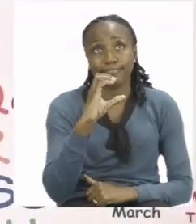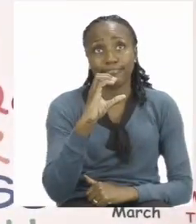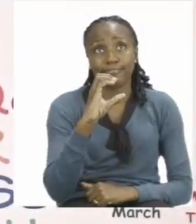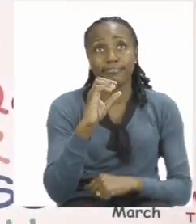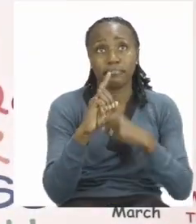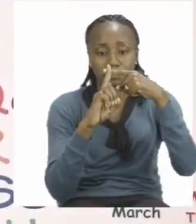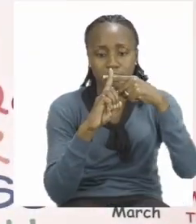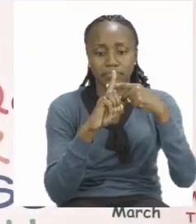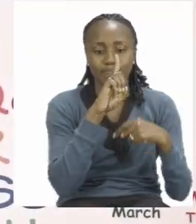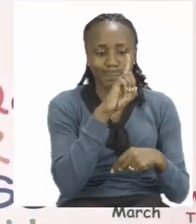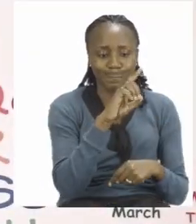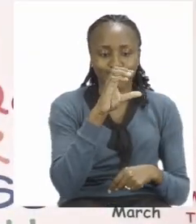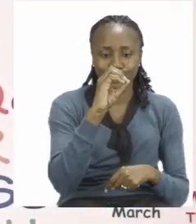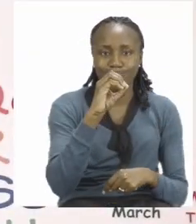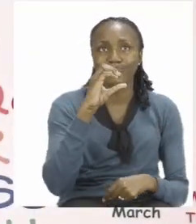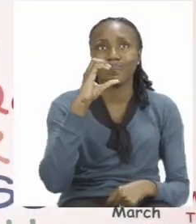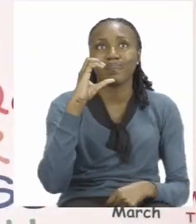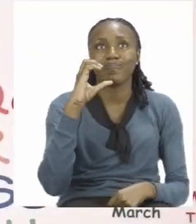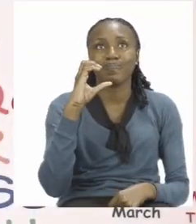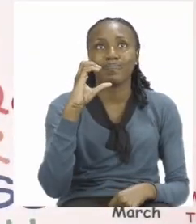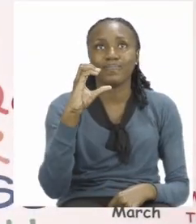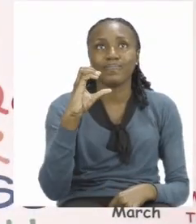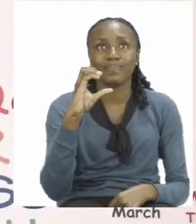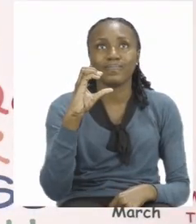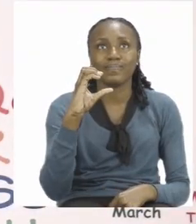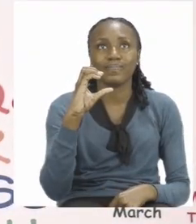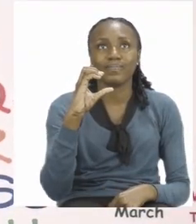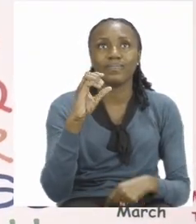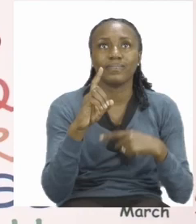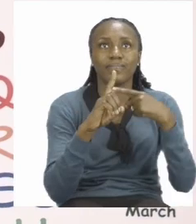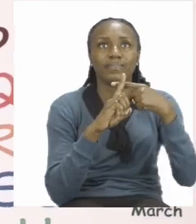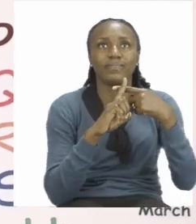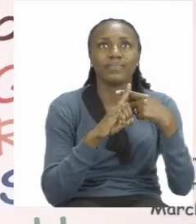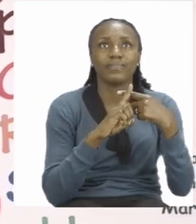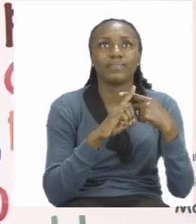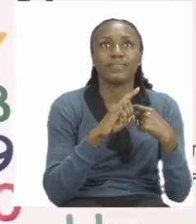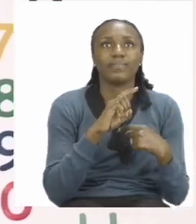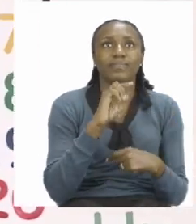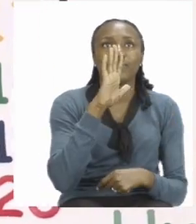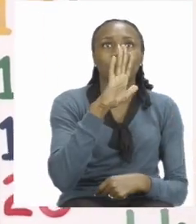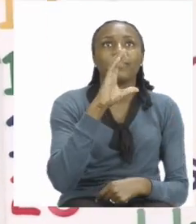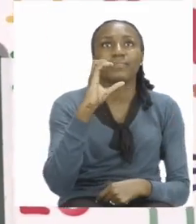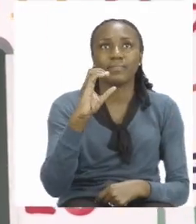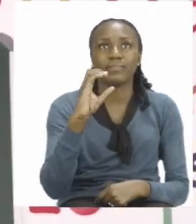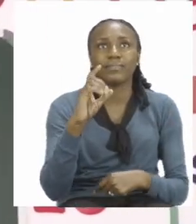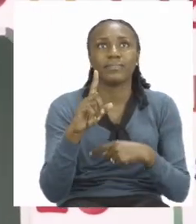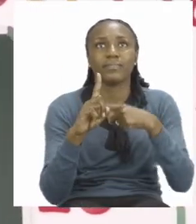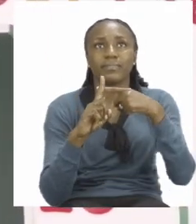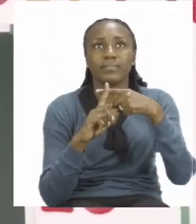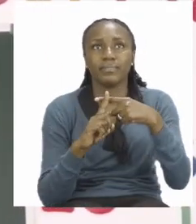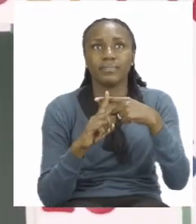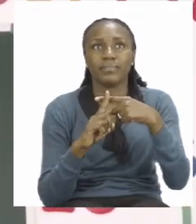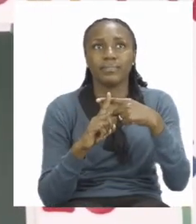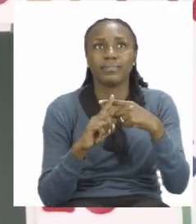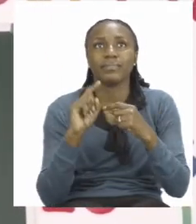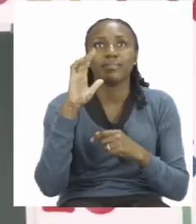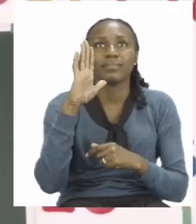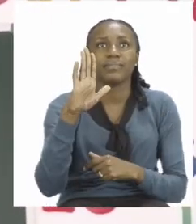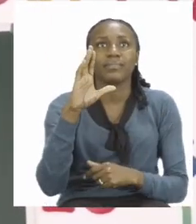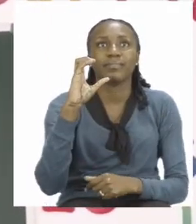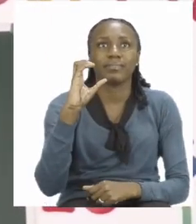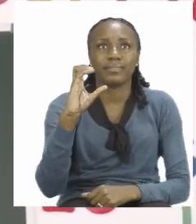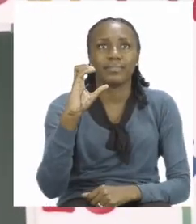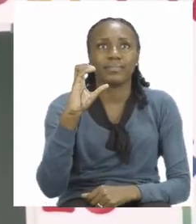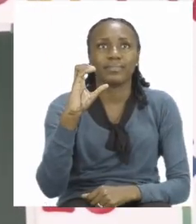cents plus 20 cents plus 5 cents plus